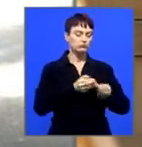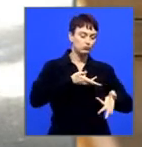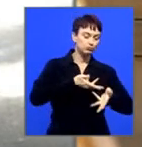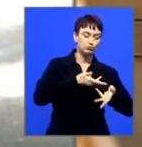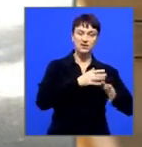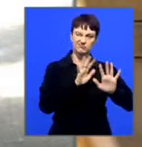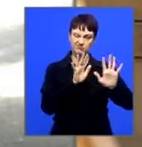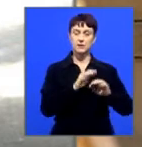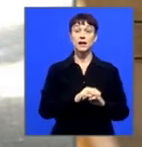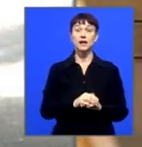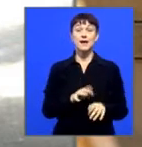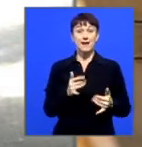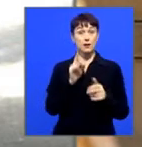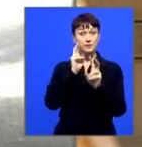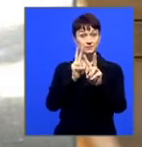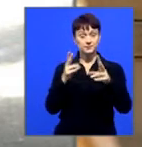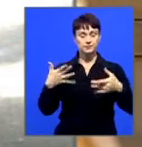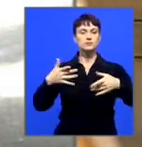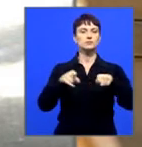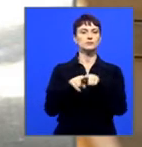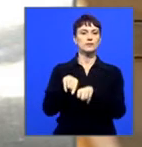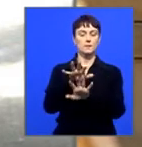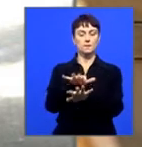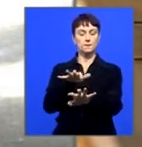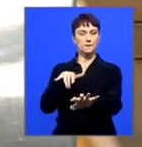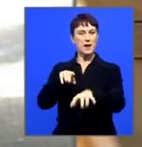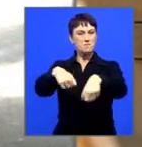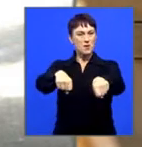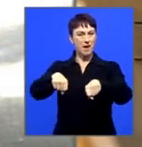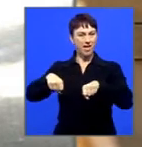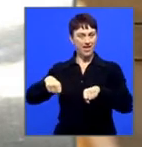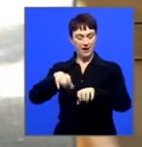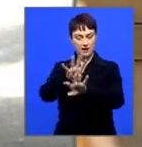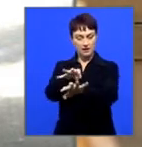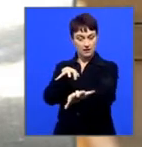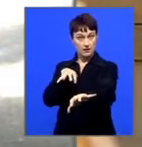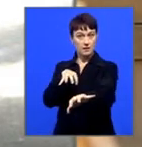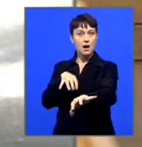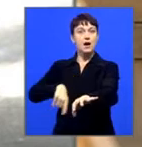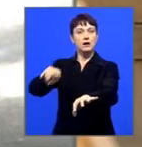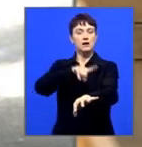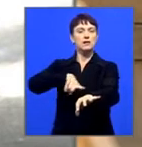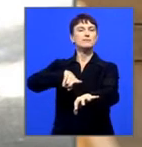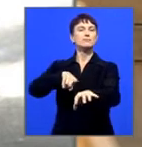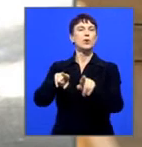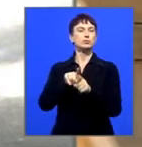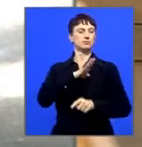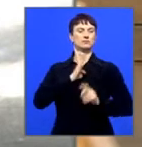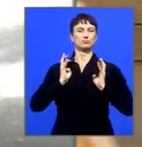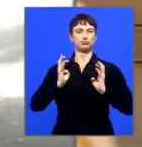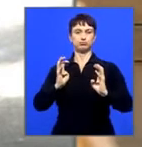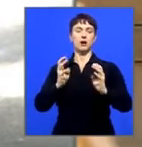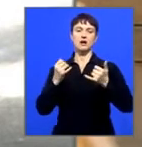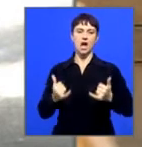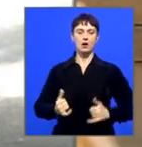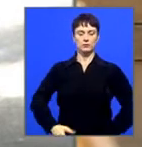honor who are preparing to withdraw until this evening, when they have to come back on the